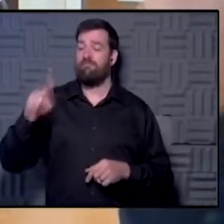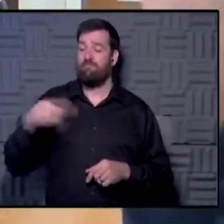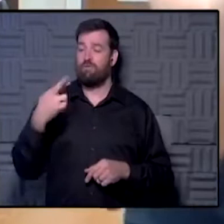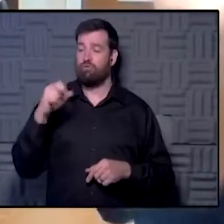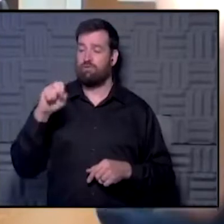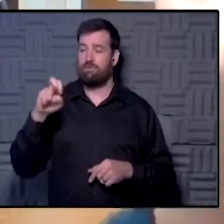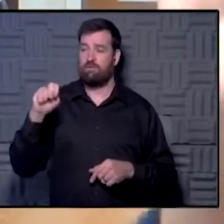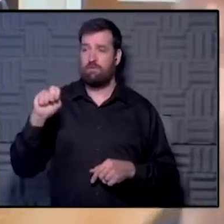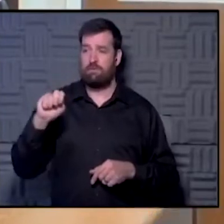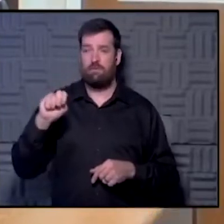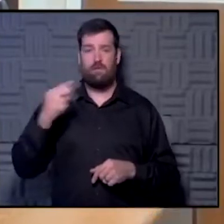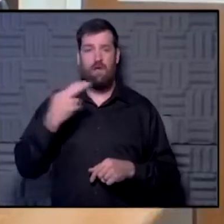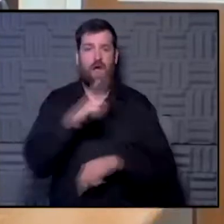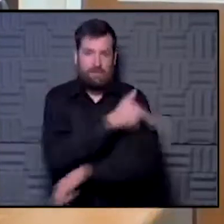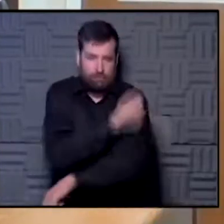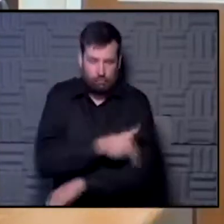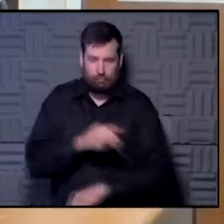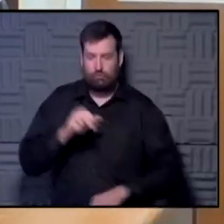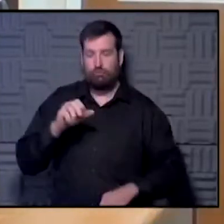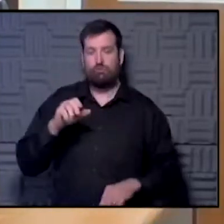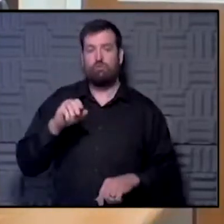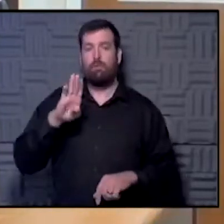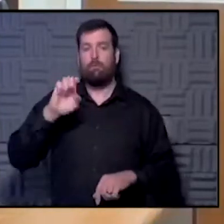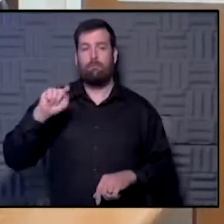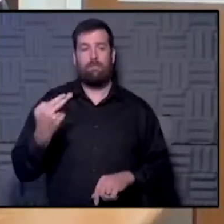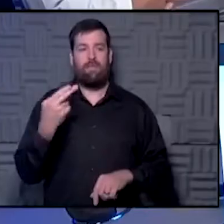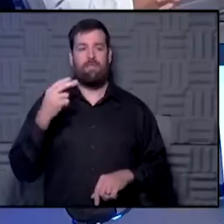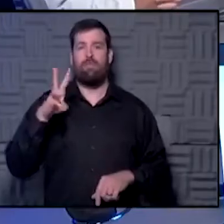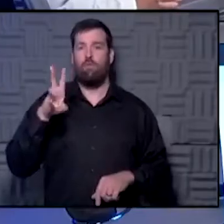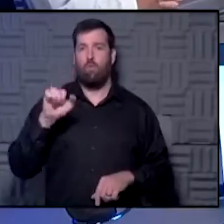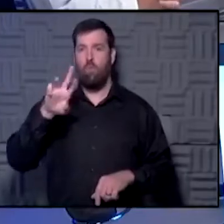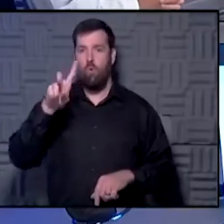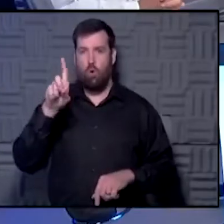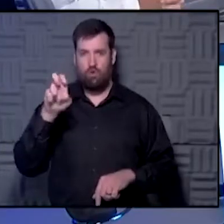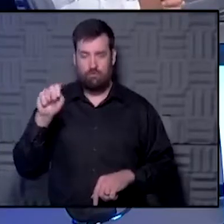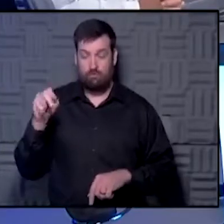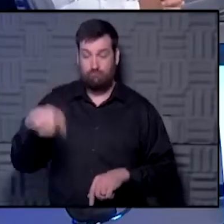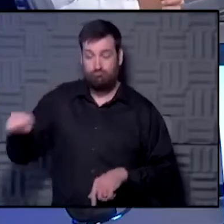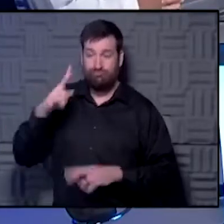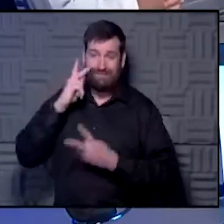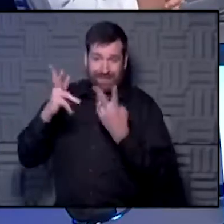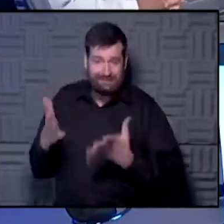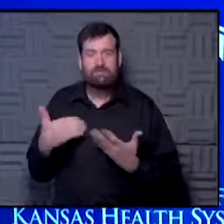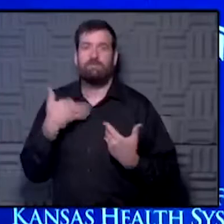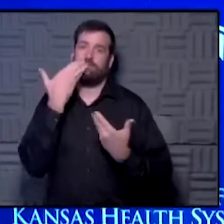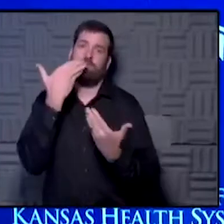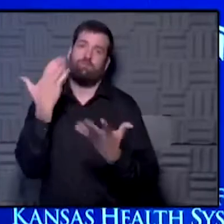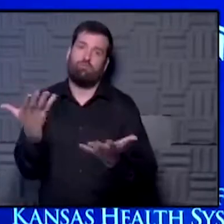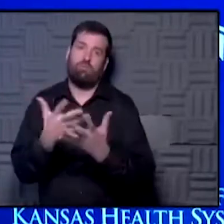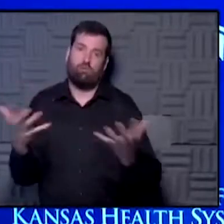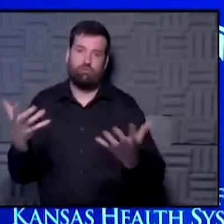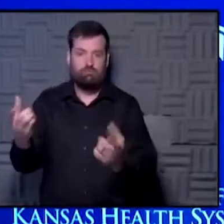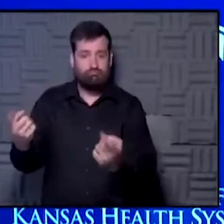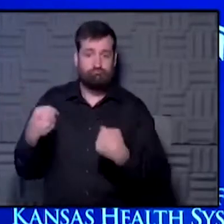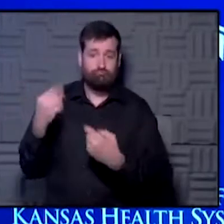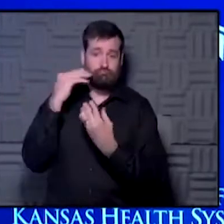Beth Worden. So good to see you guys. Thank you for being with us. These guests today are going to help us share the story